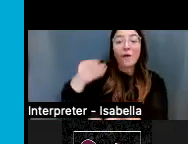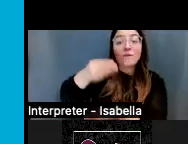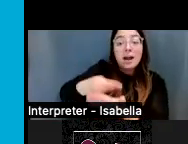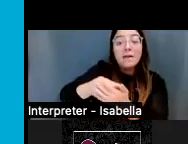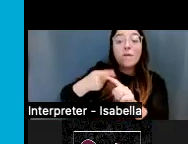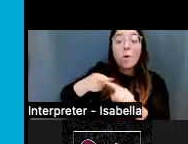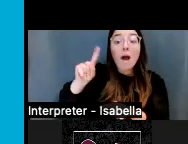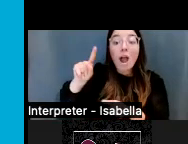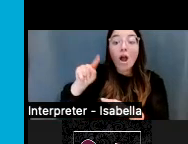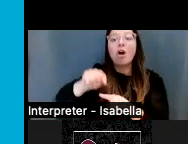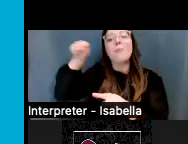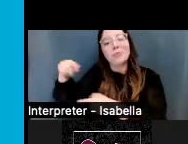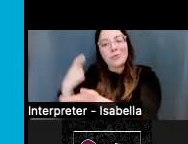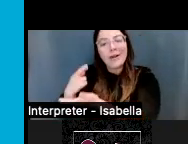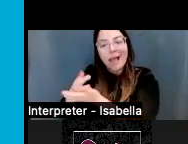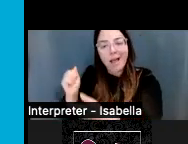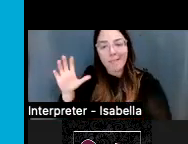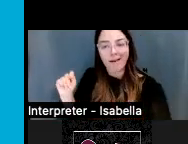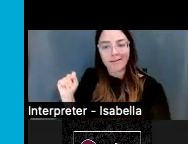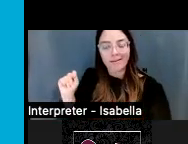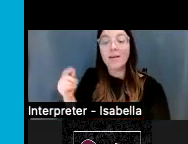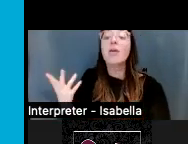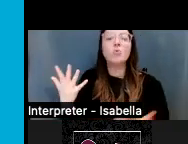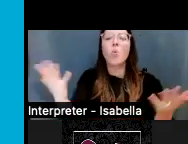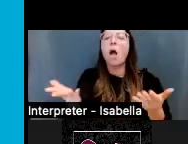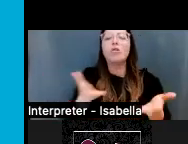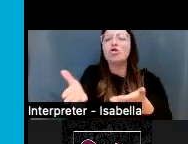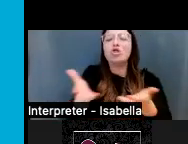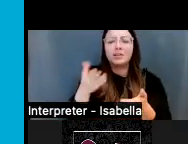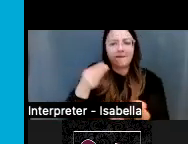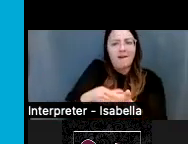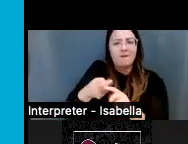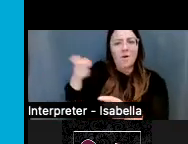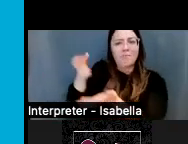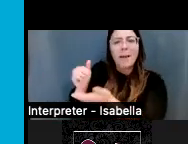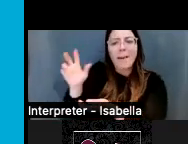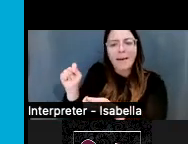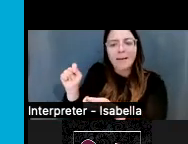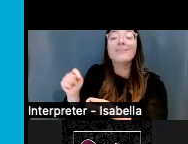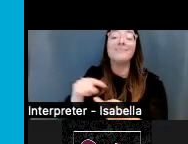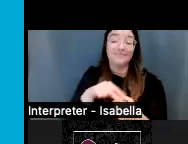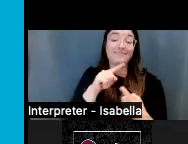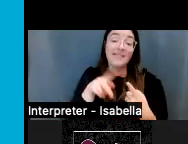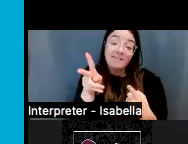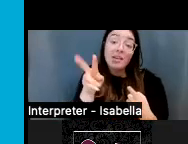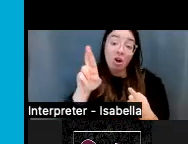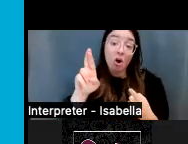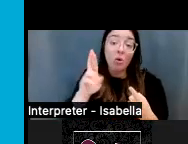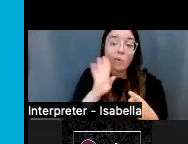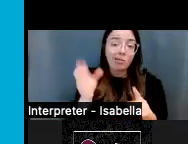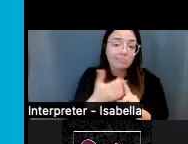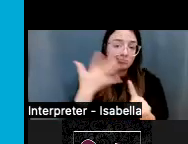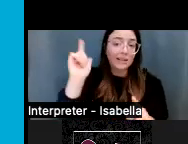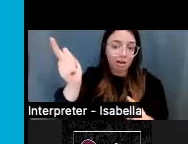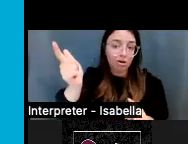those services are vocational rehab services, which we'll talk more about later on in this presentation. And there